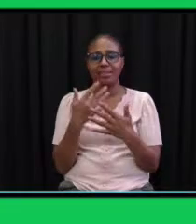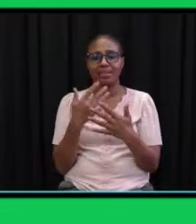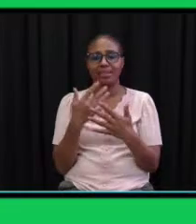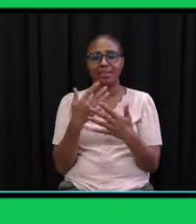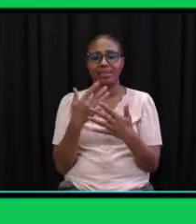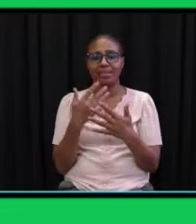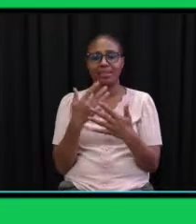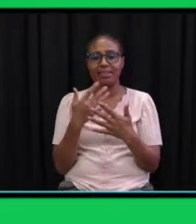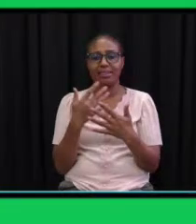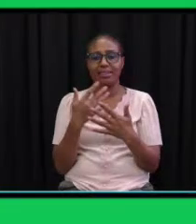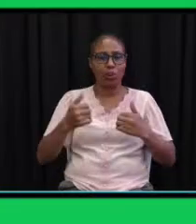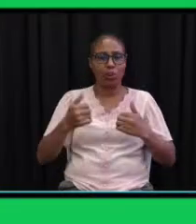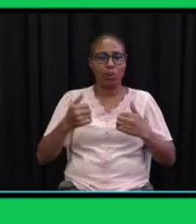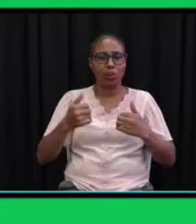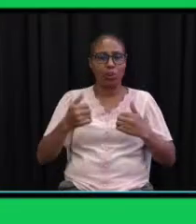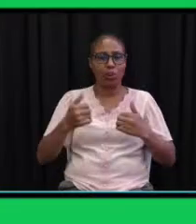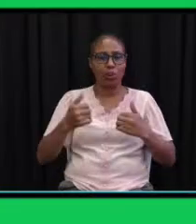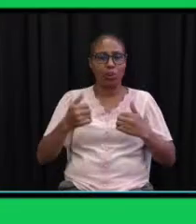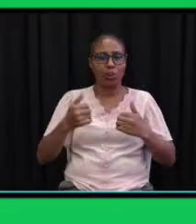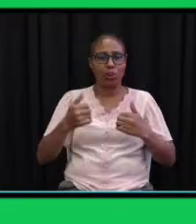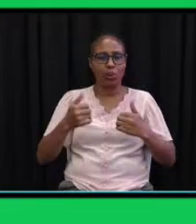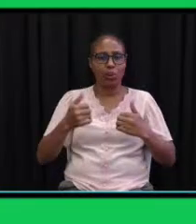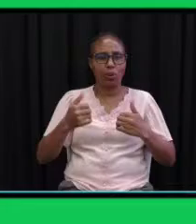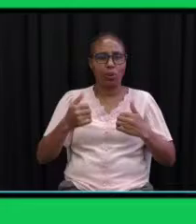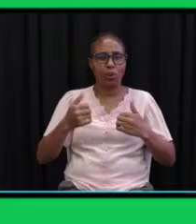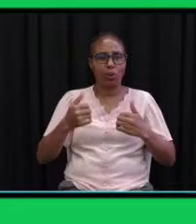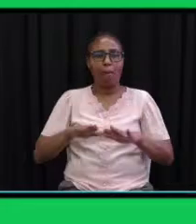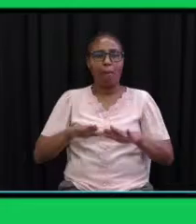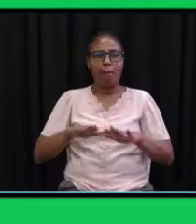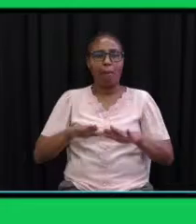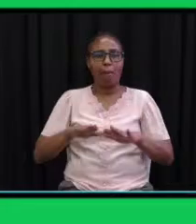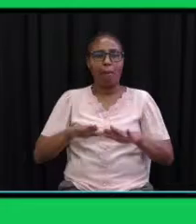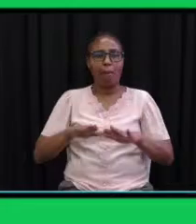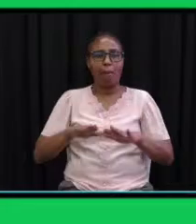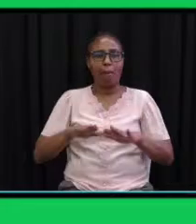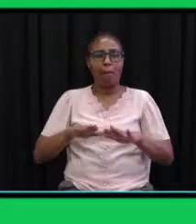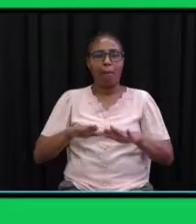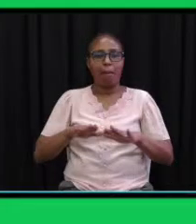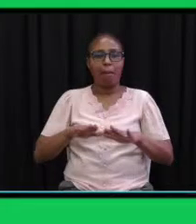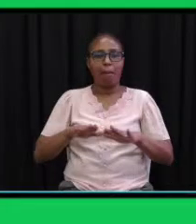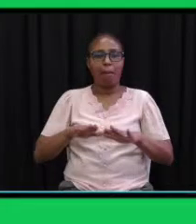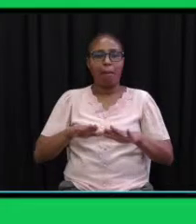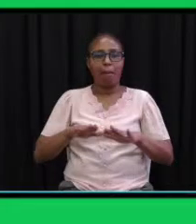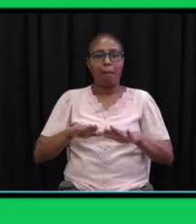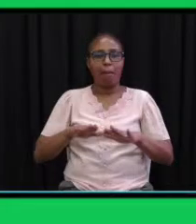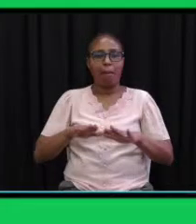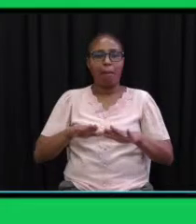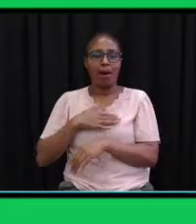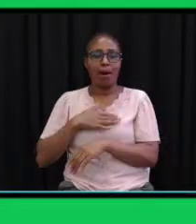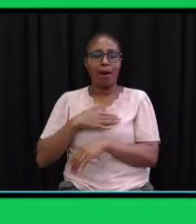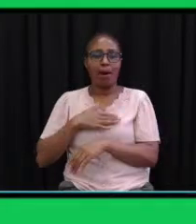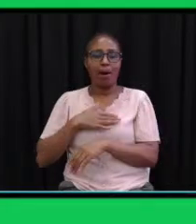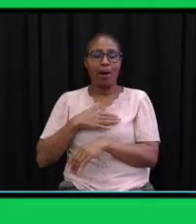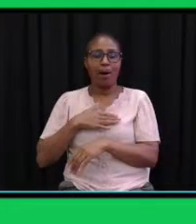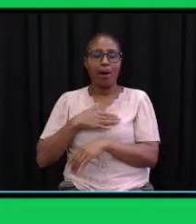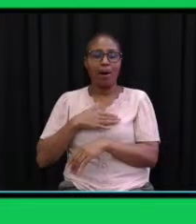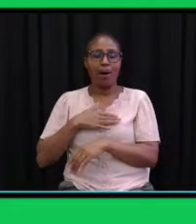our liquid state is for